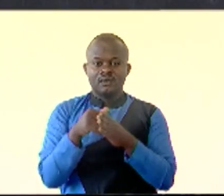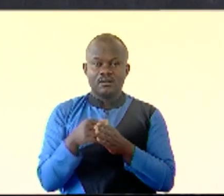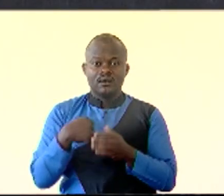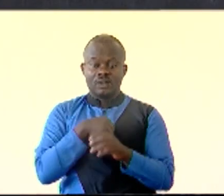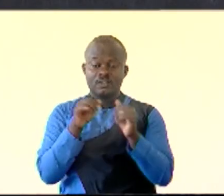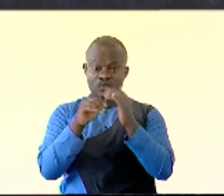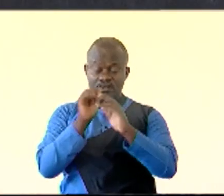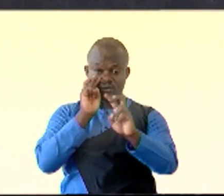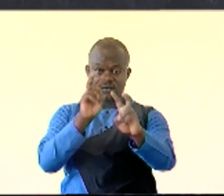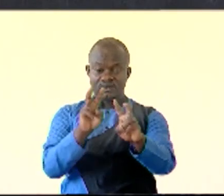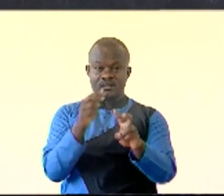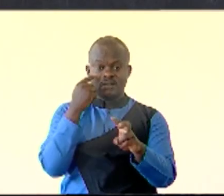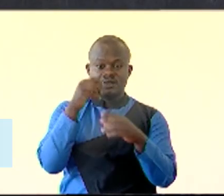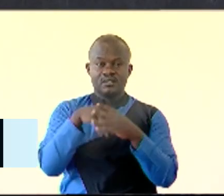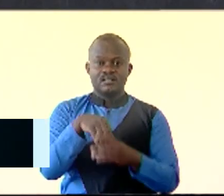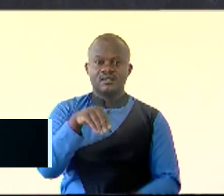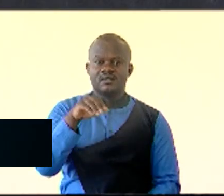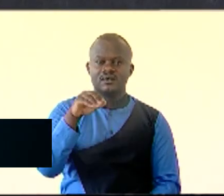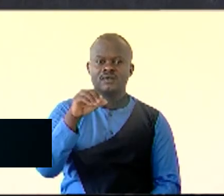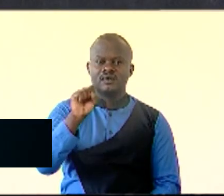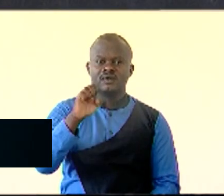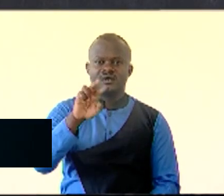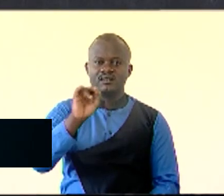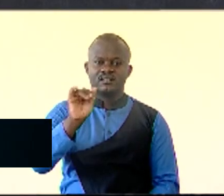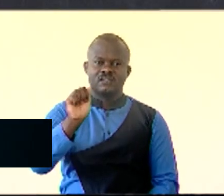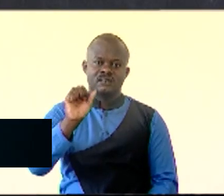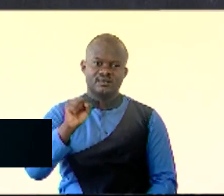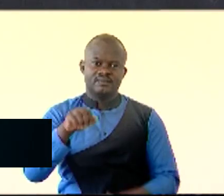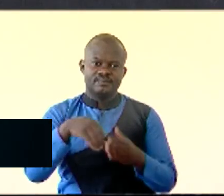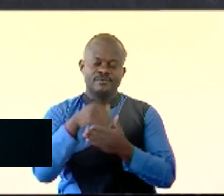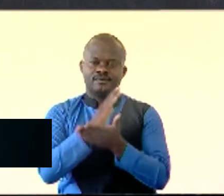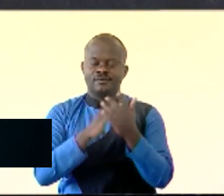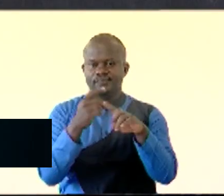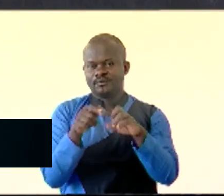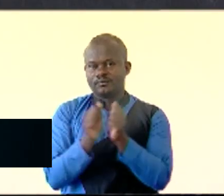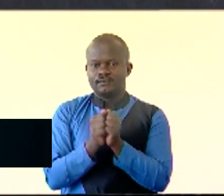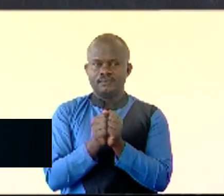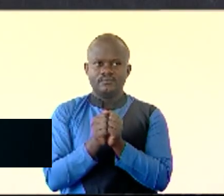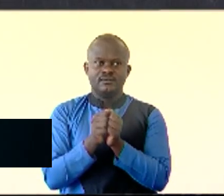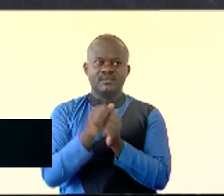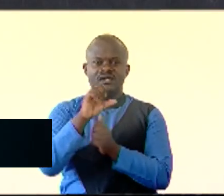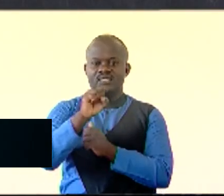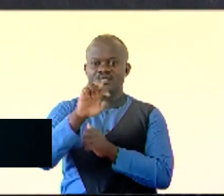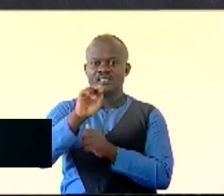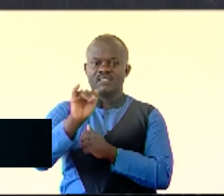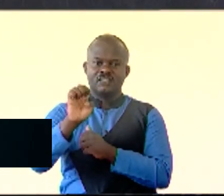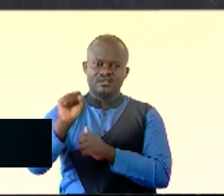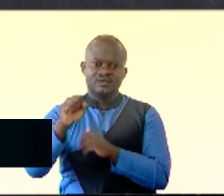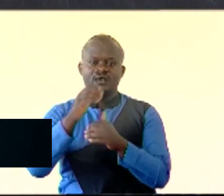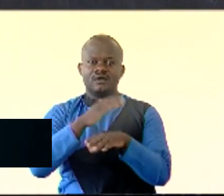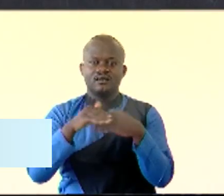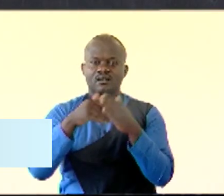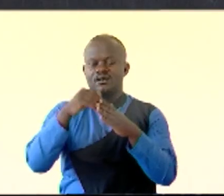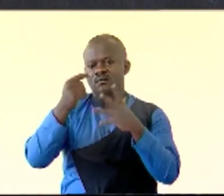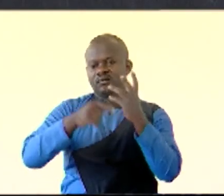see. These are cilia. Cilia are thread-like structures. They always keep beating, and once they beat, they can trap